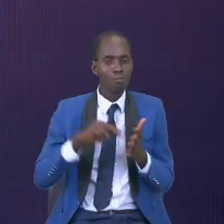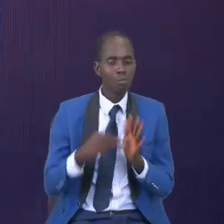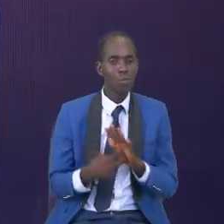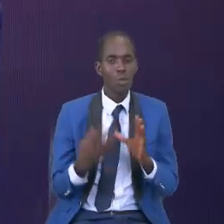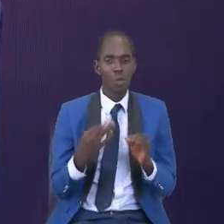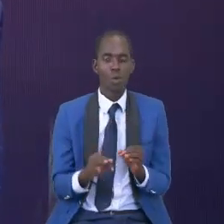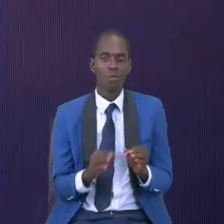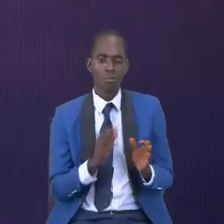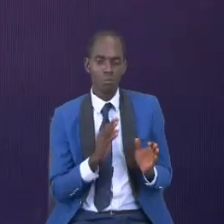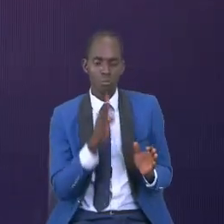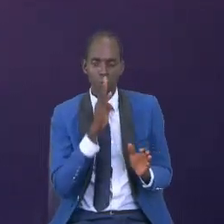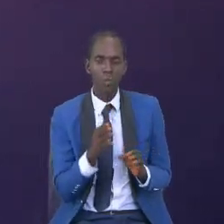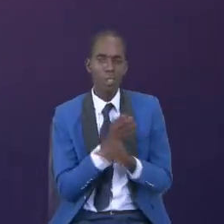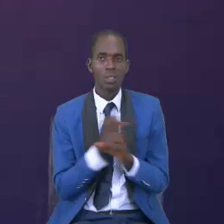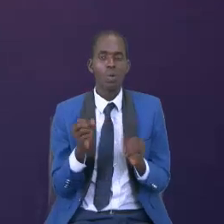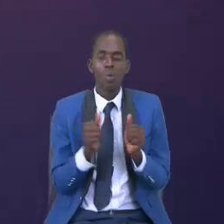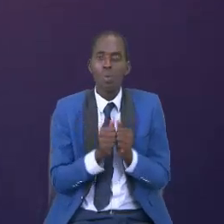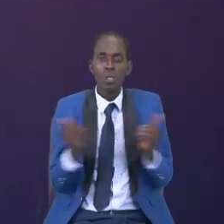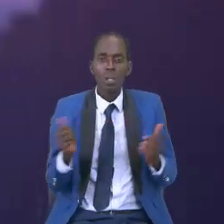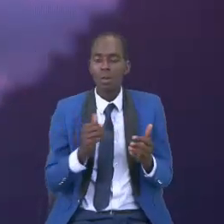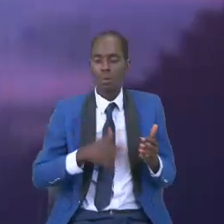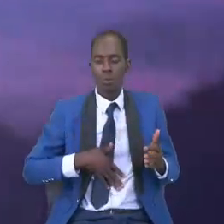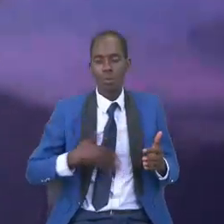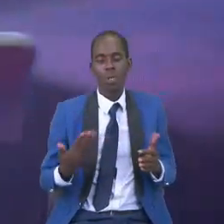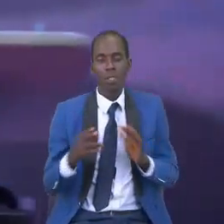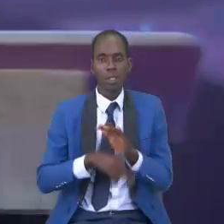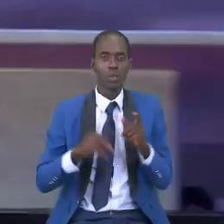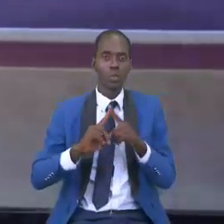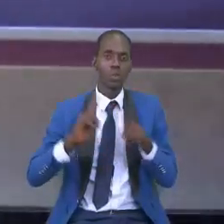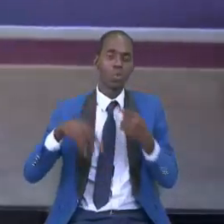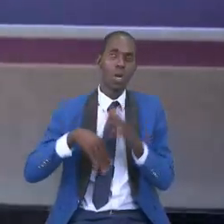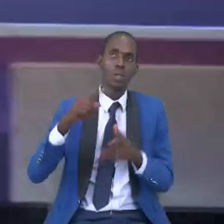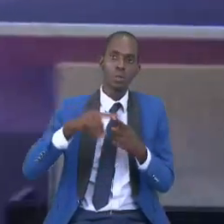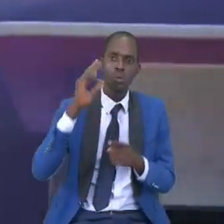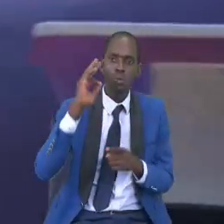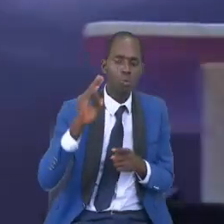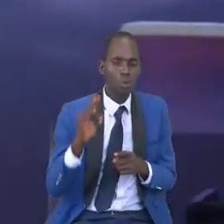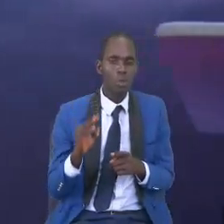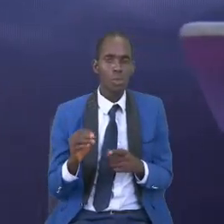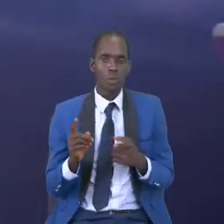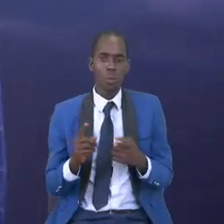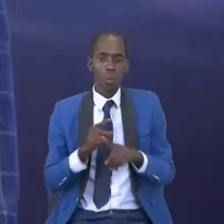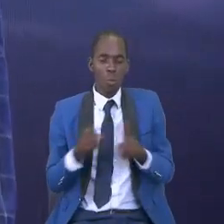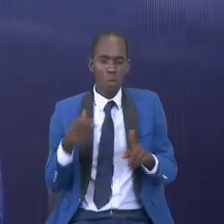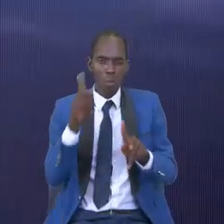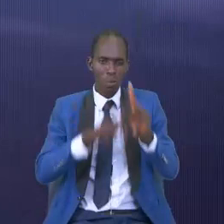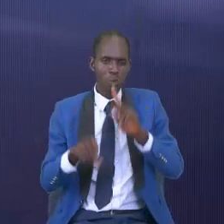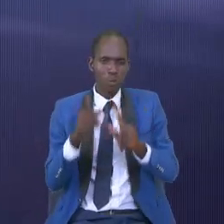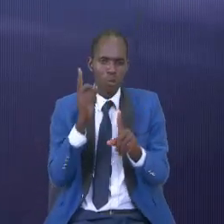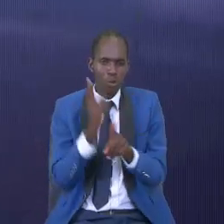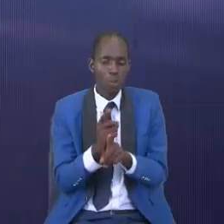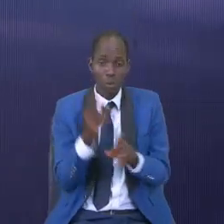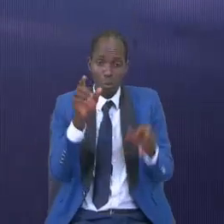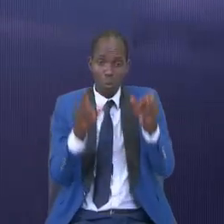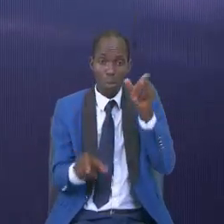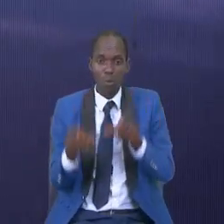them, they just get converted accidentally against our intention, are we going to get a